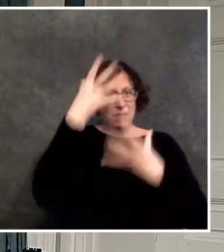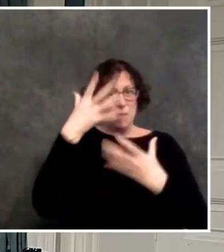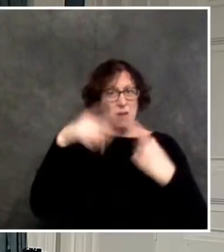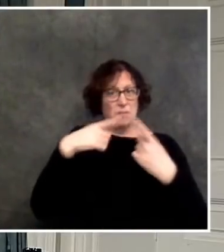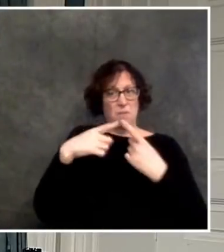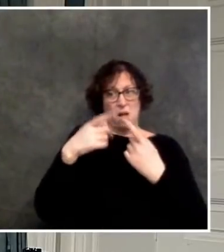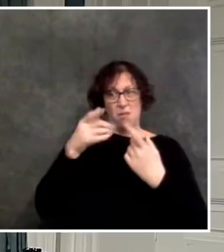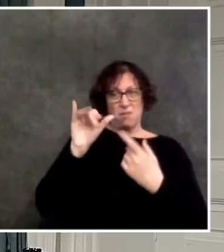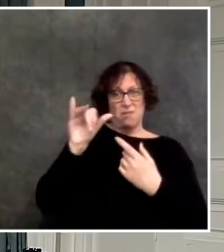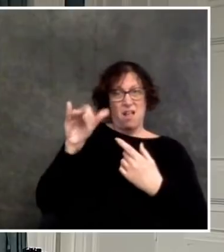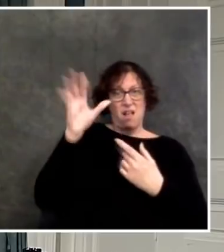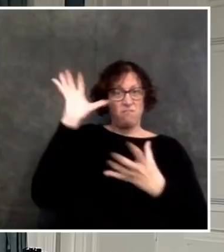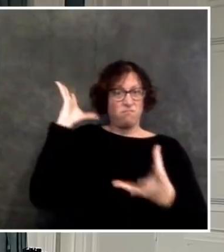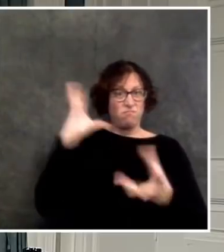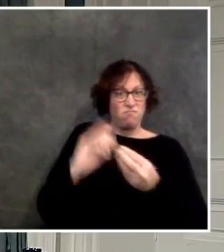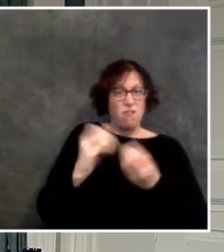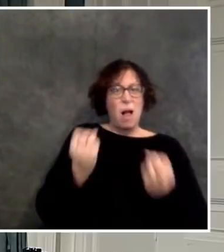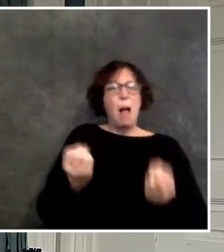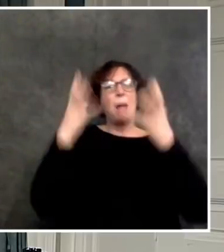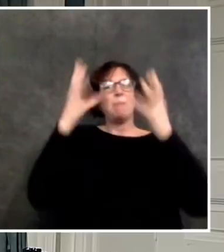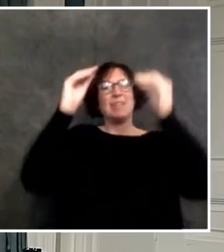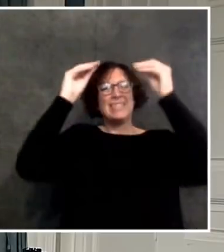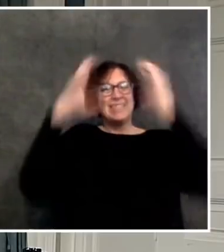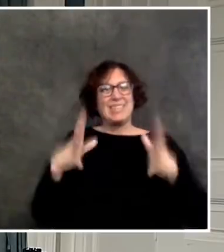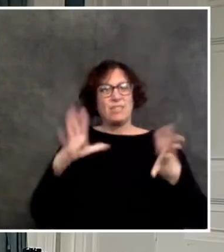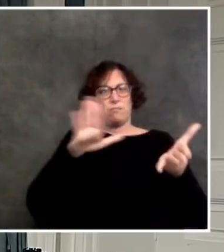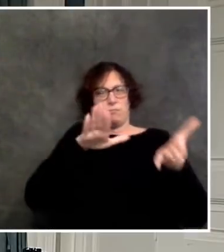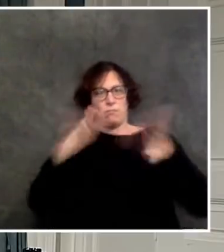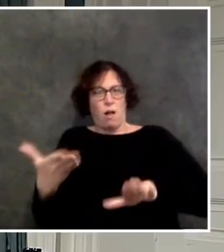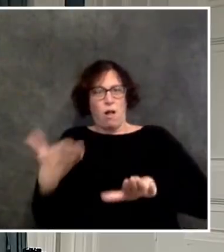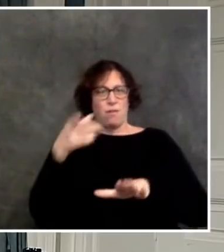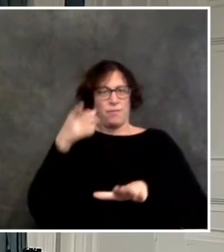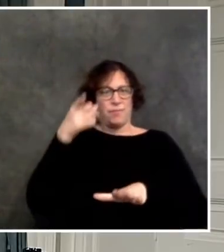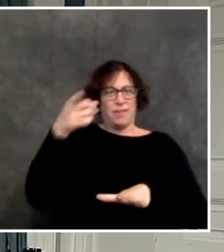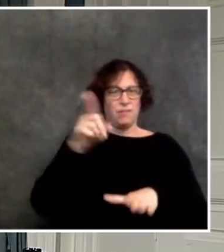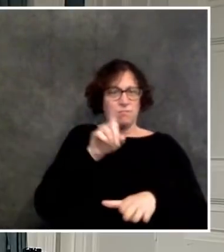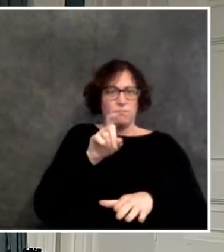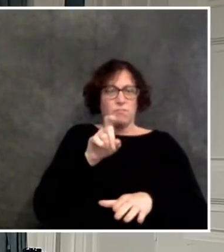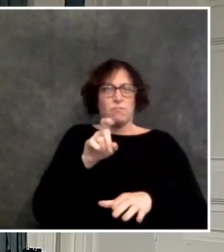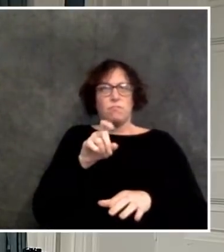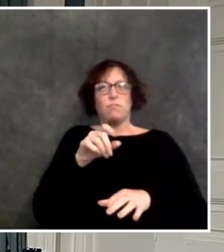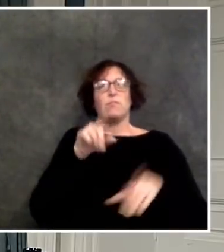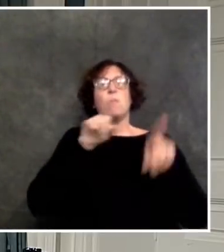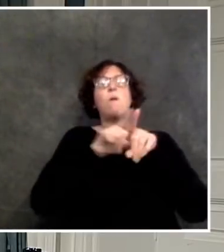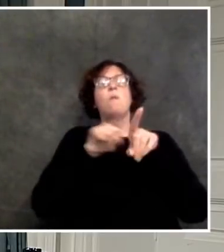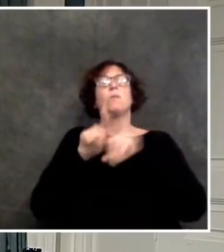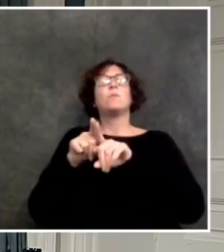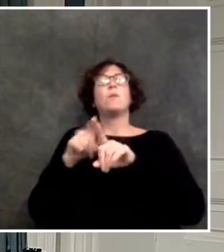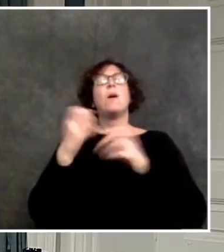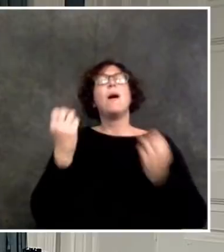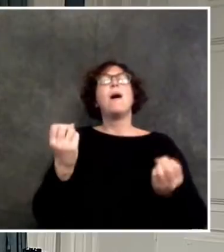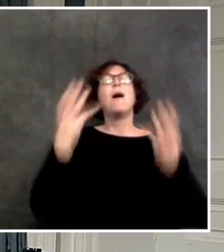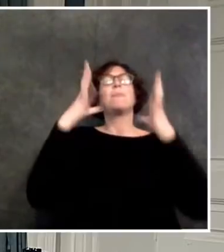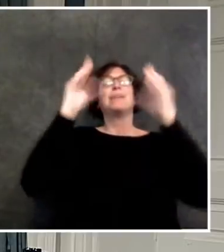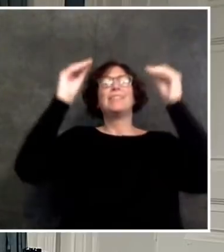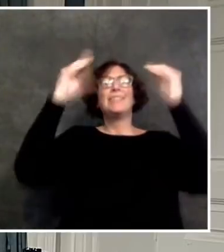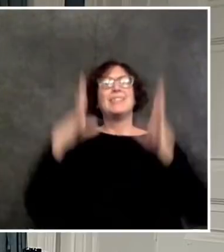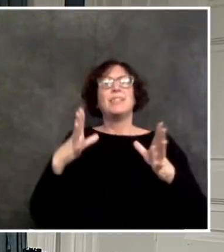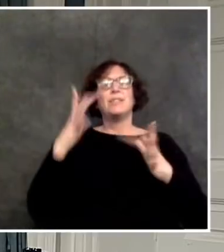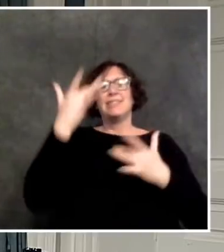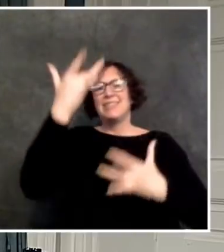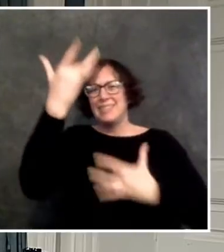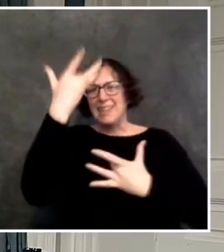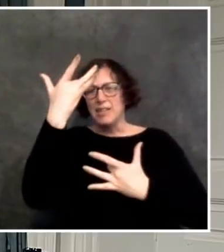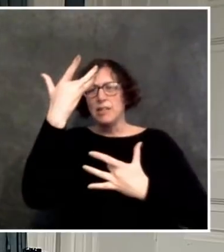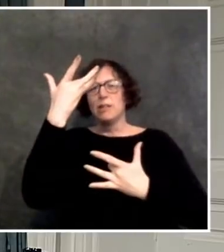obviously they're all still teaching. Some may be ill and calling out. I just wanted to see why that kind of information hasn't been made